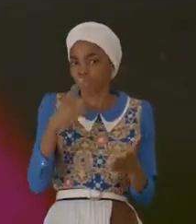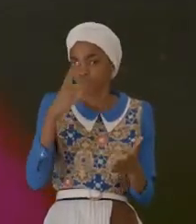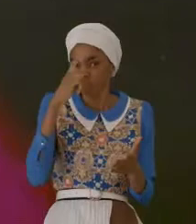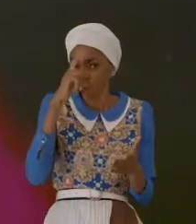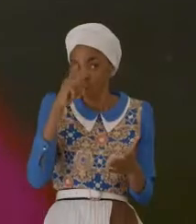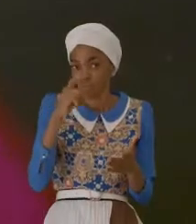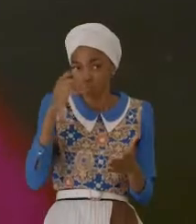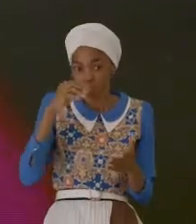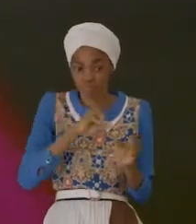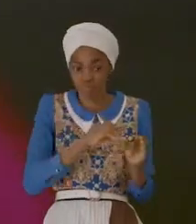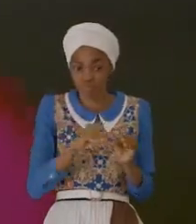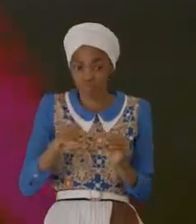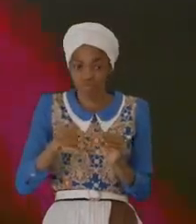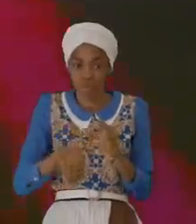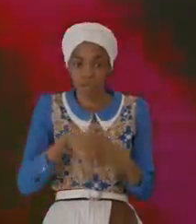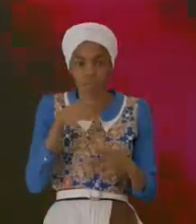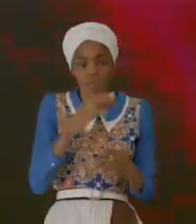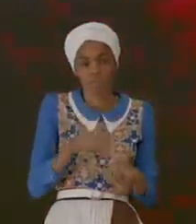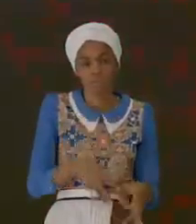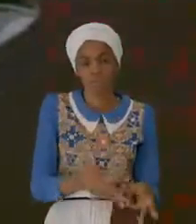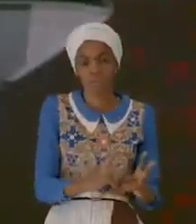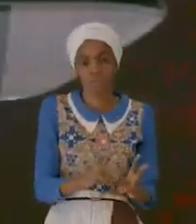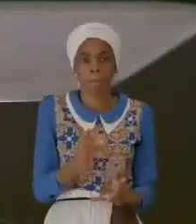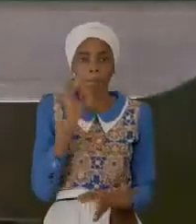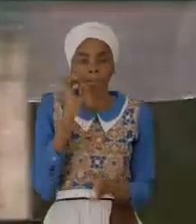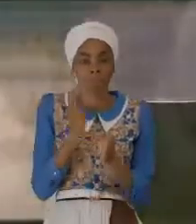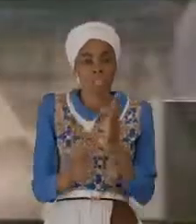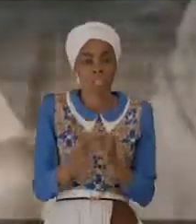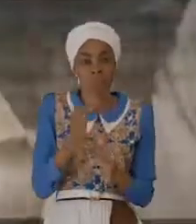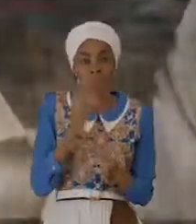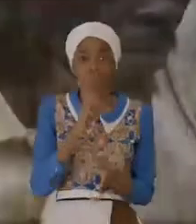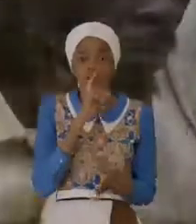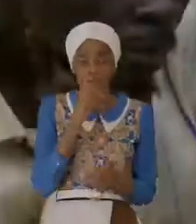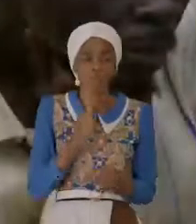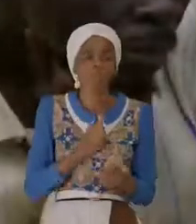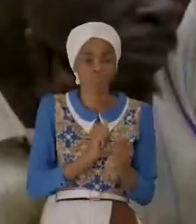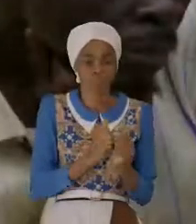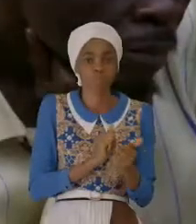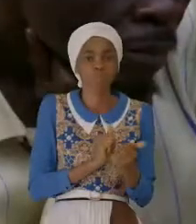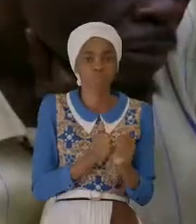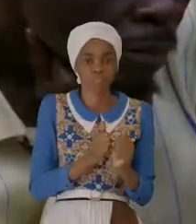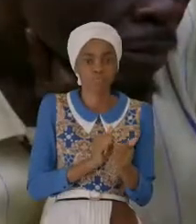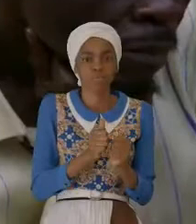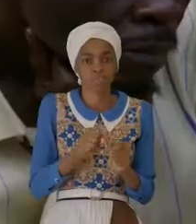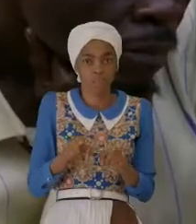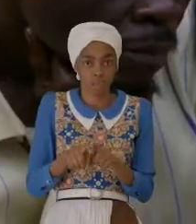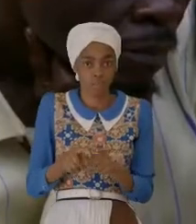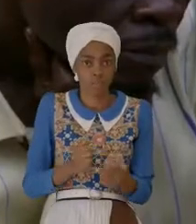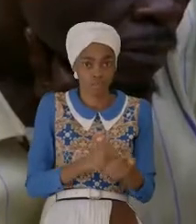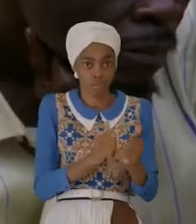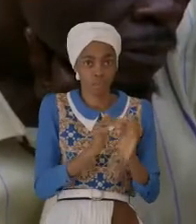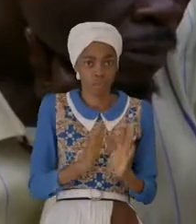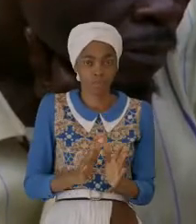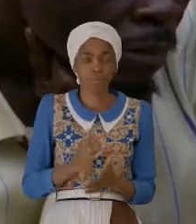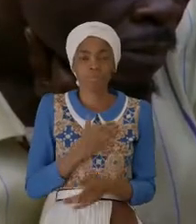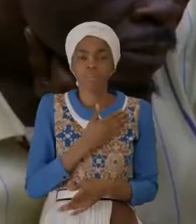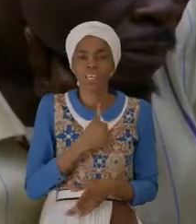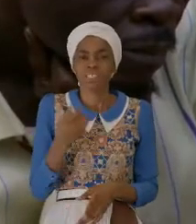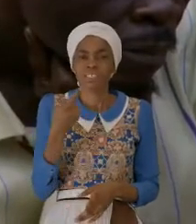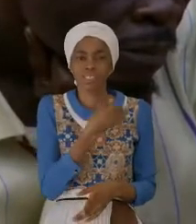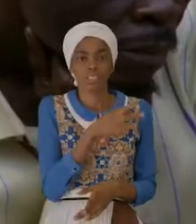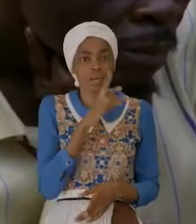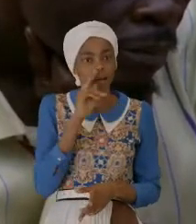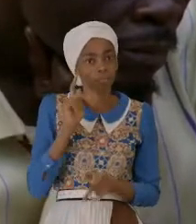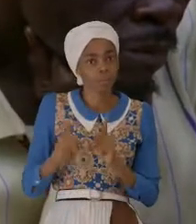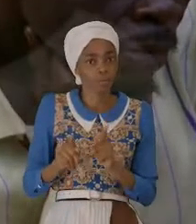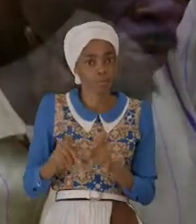the track if you are running as an athlete and there are people on